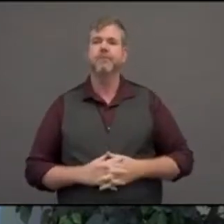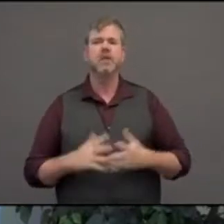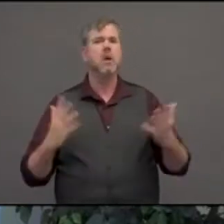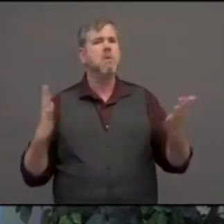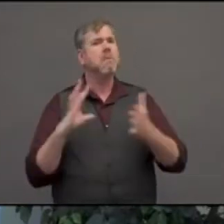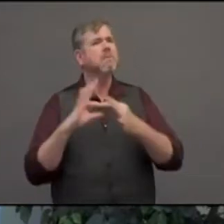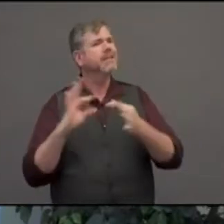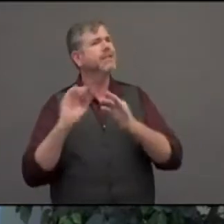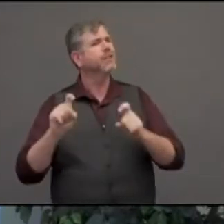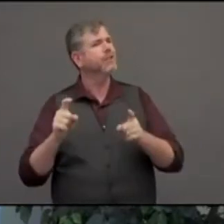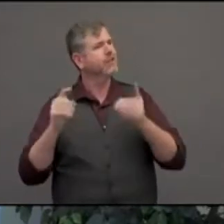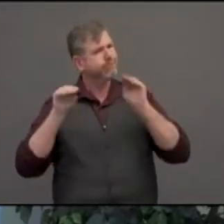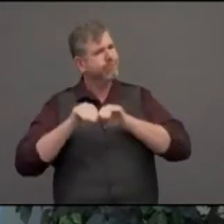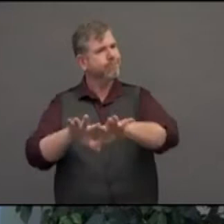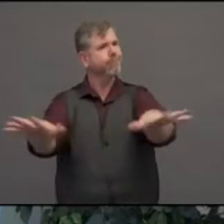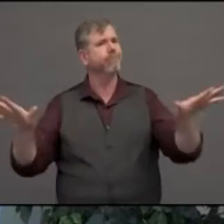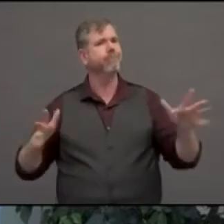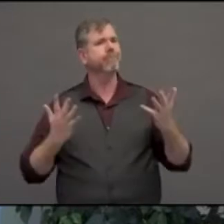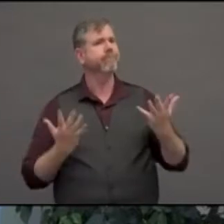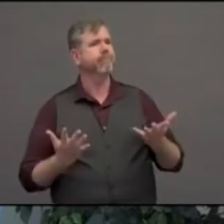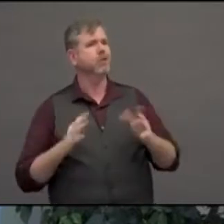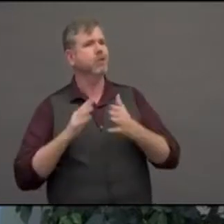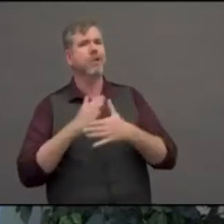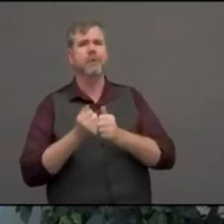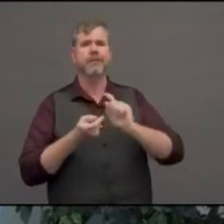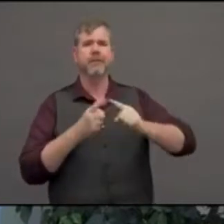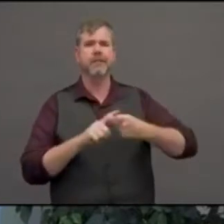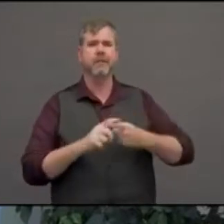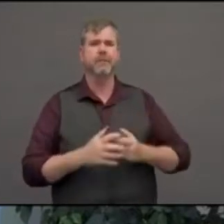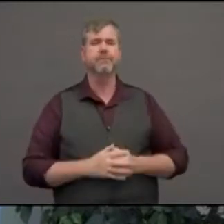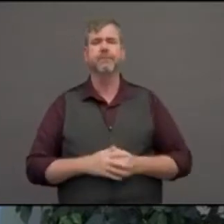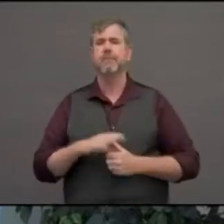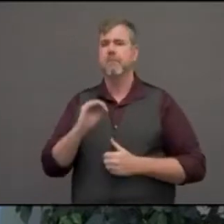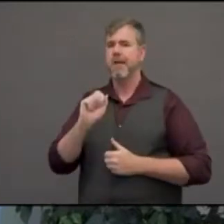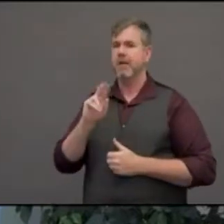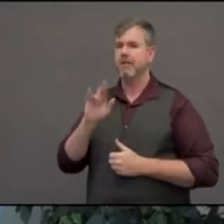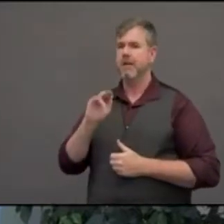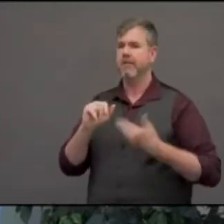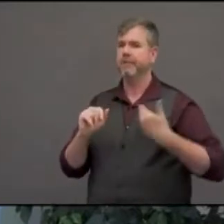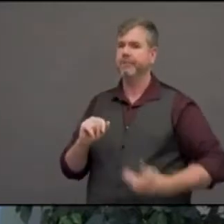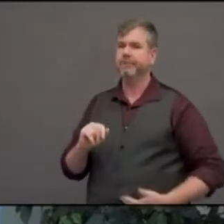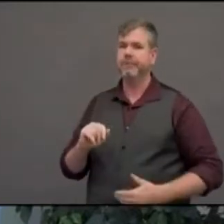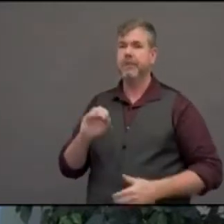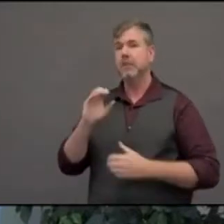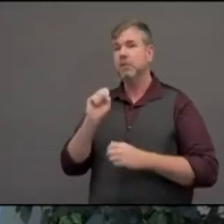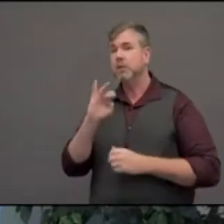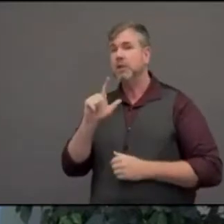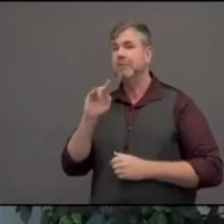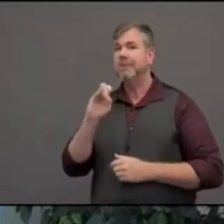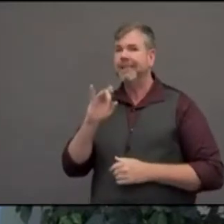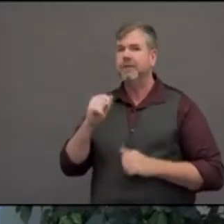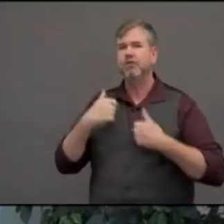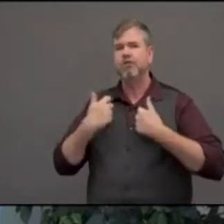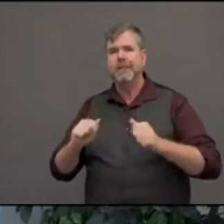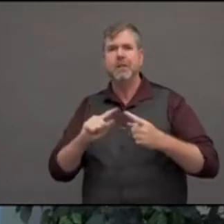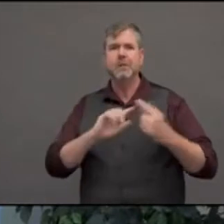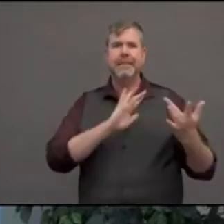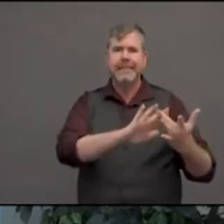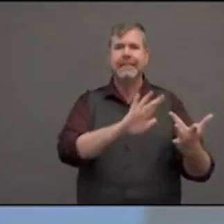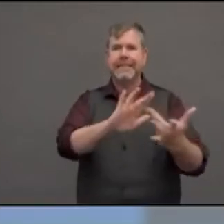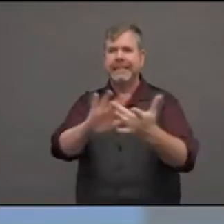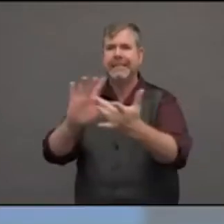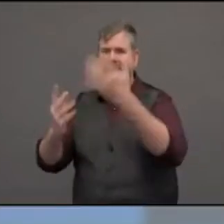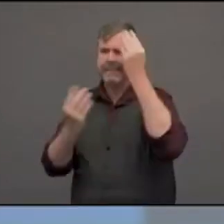I think on social media we're trying to reach a lot of different people, and we're trying to meet people where they're at. We know that